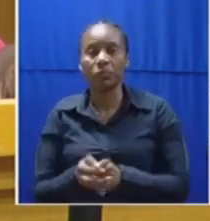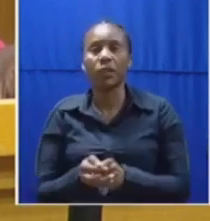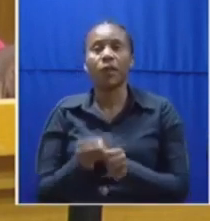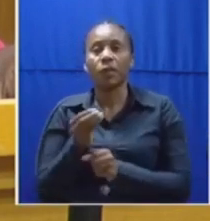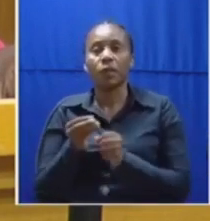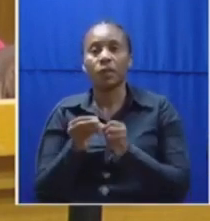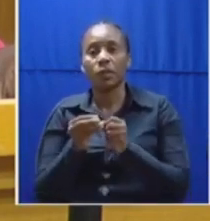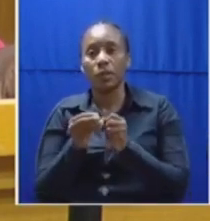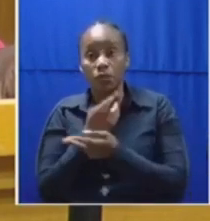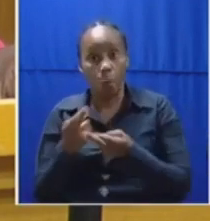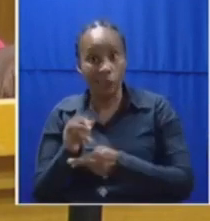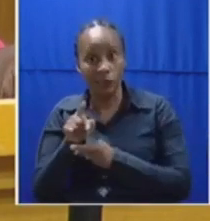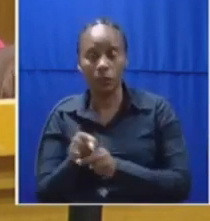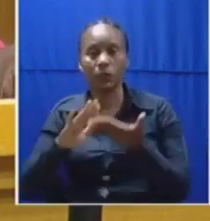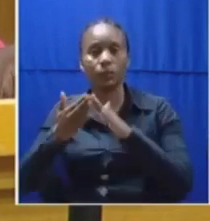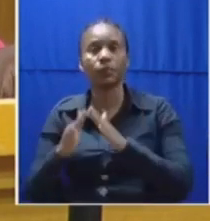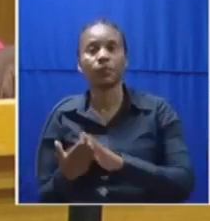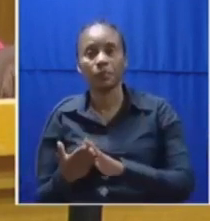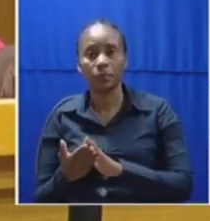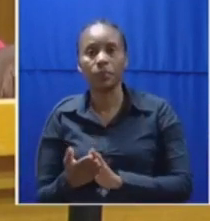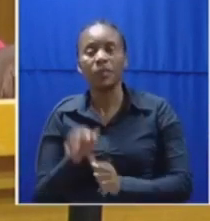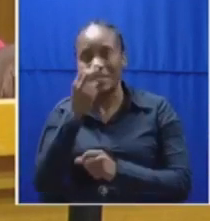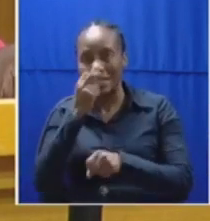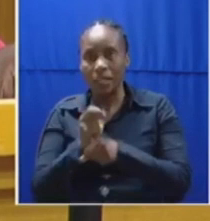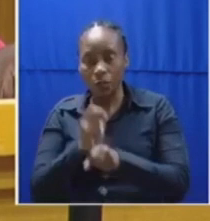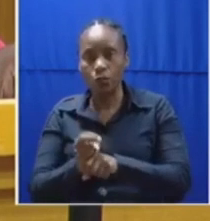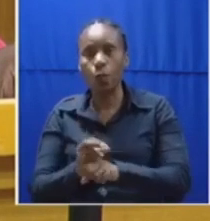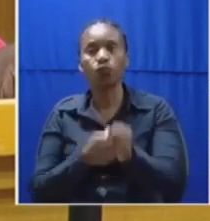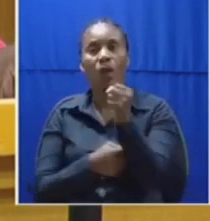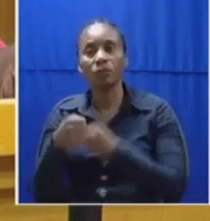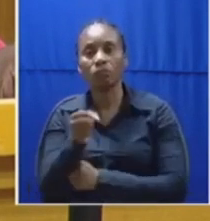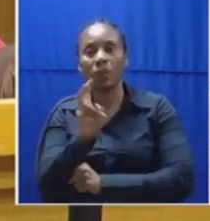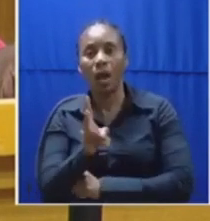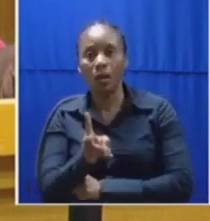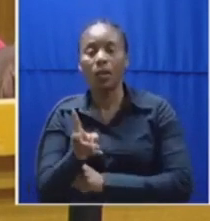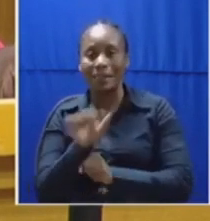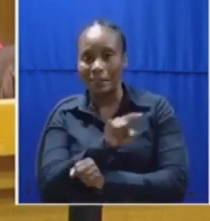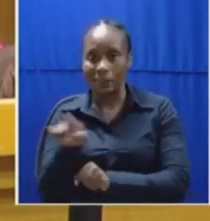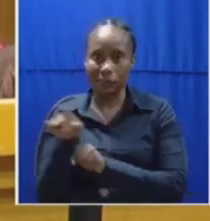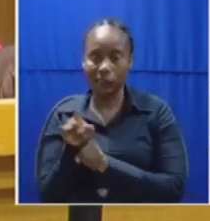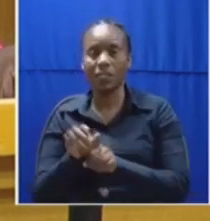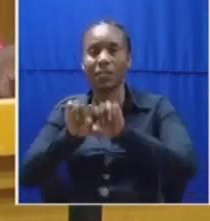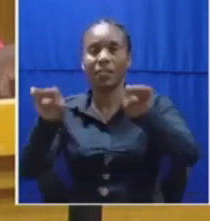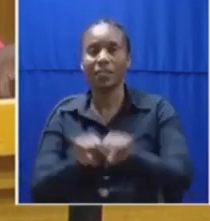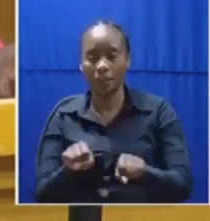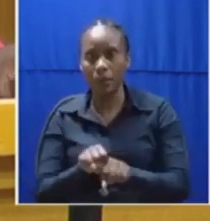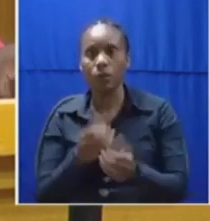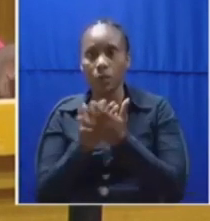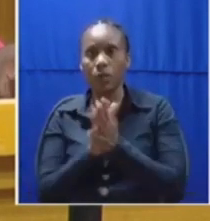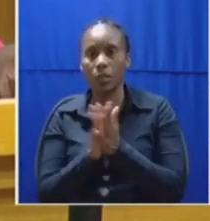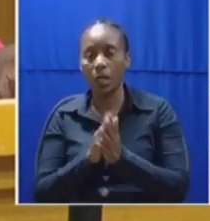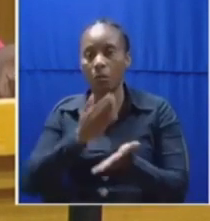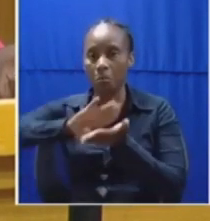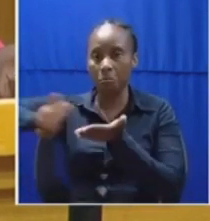needed, therefore, to restructure the entire system of municipal governance to guide against abuse of authority,